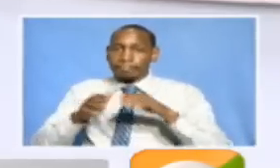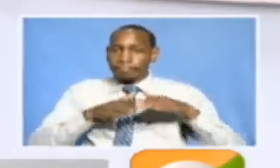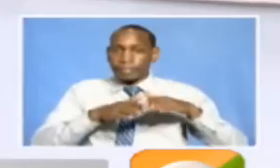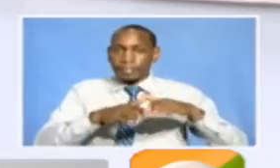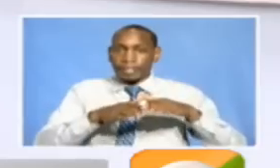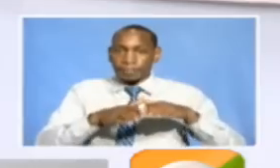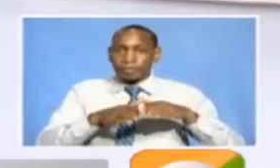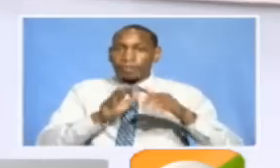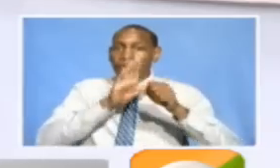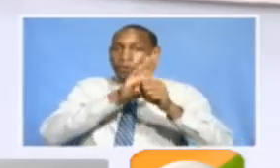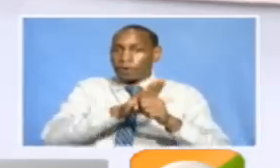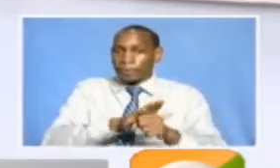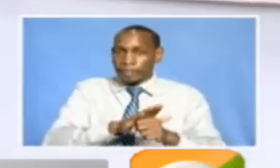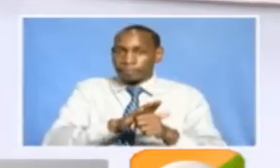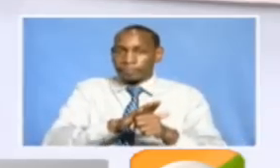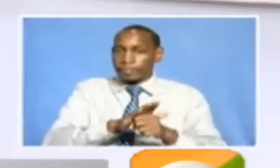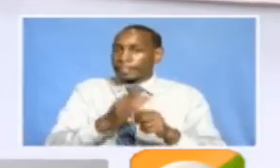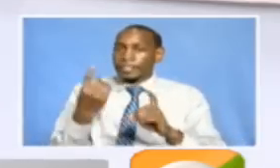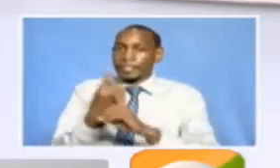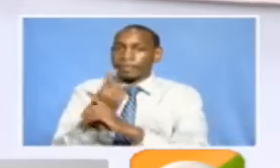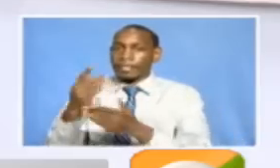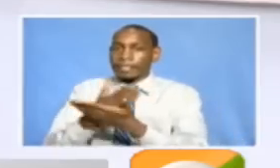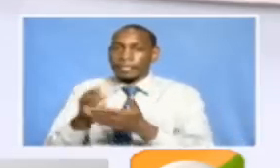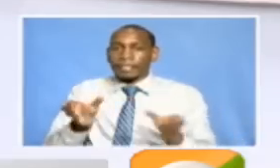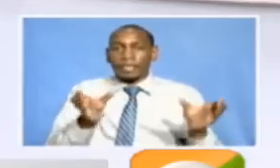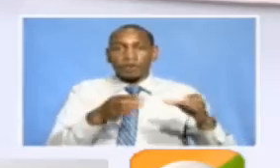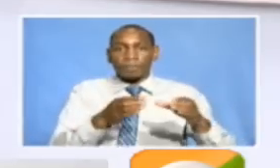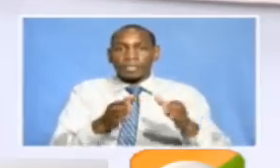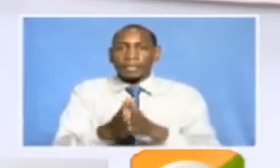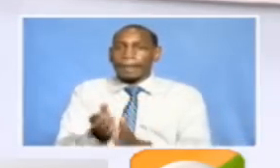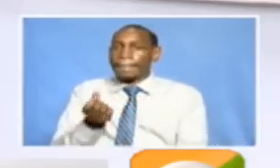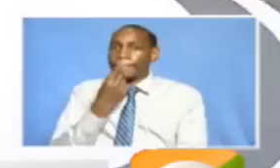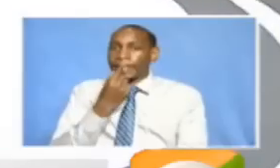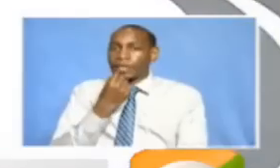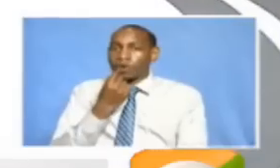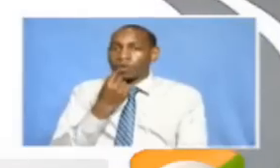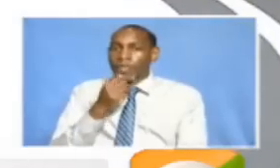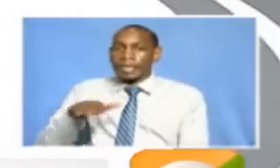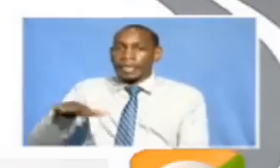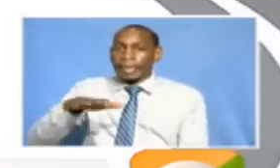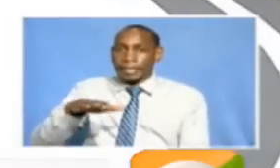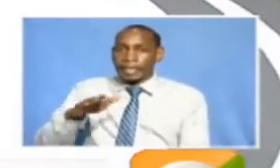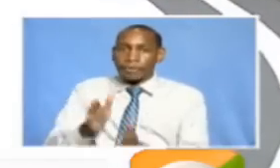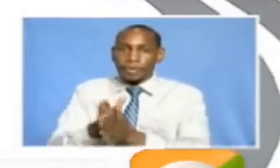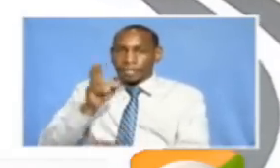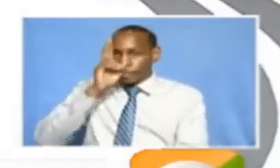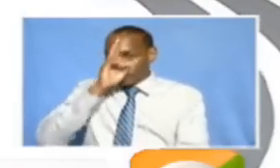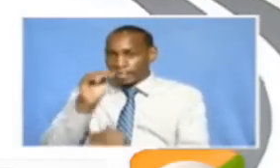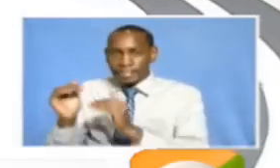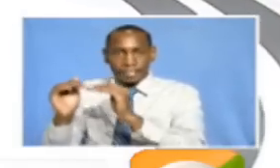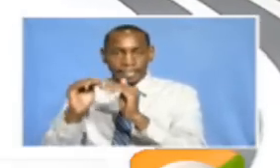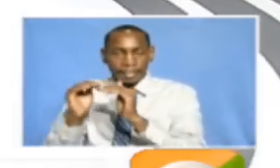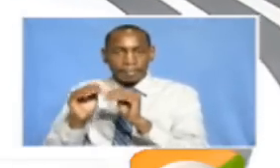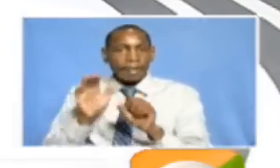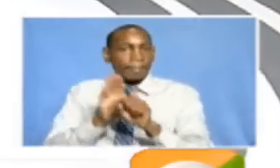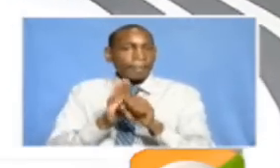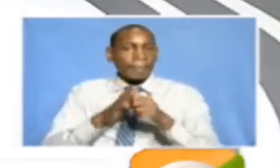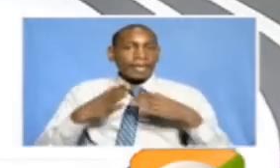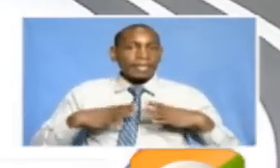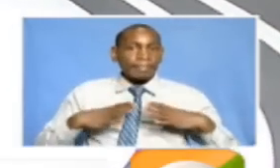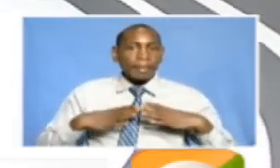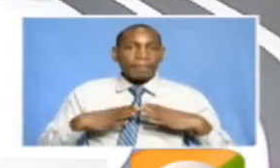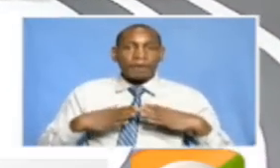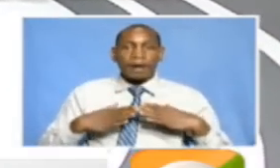sexual assault across all sectors, in the community, the medical space, the police level. Very many people have